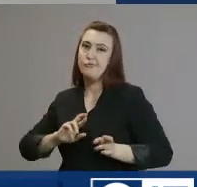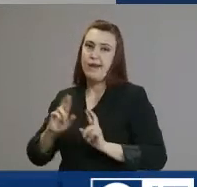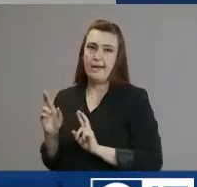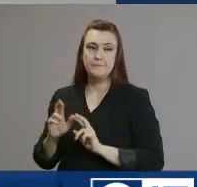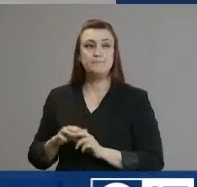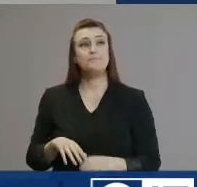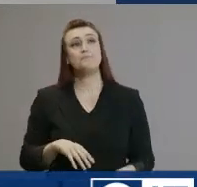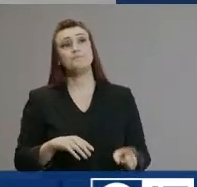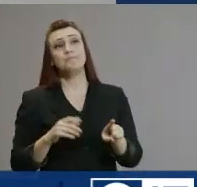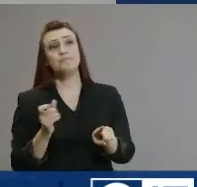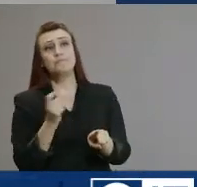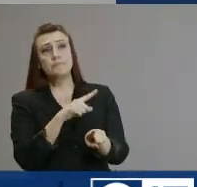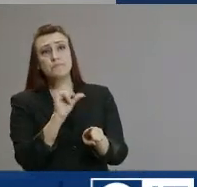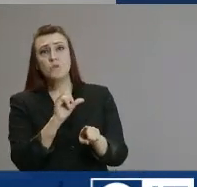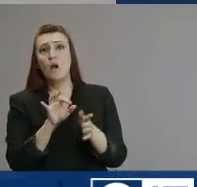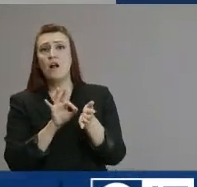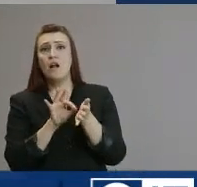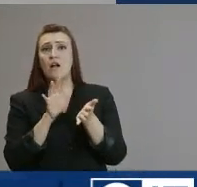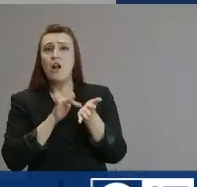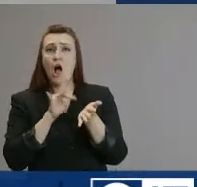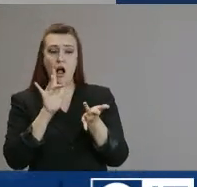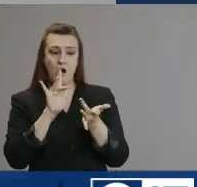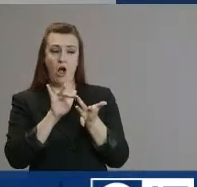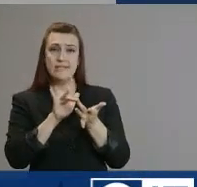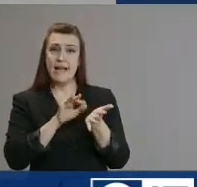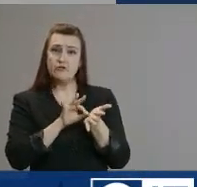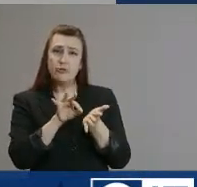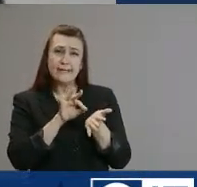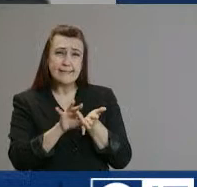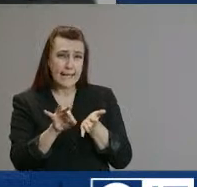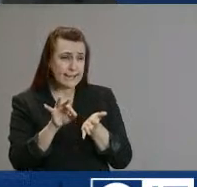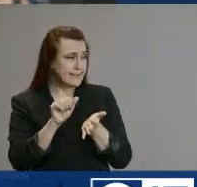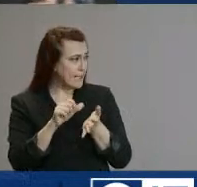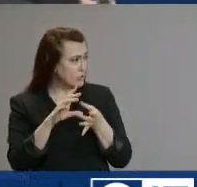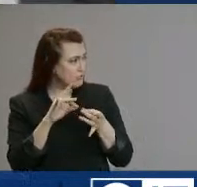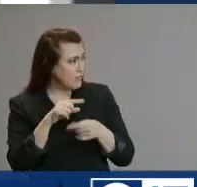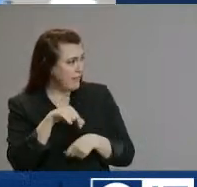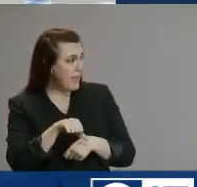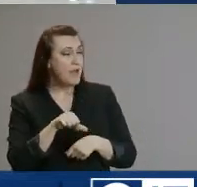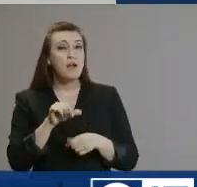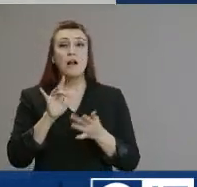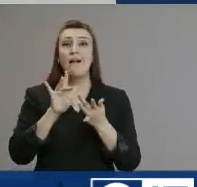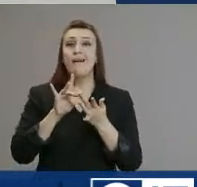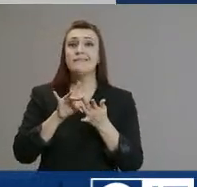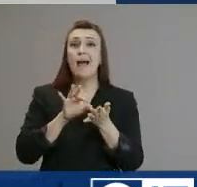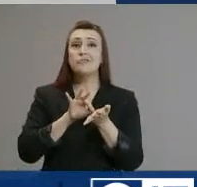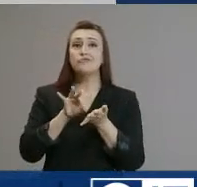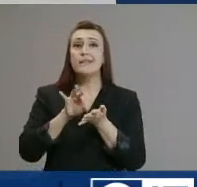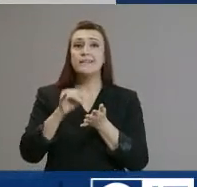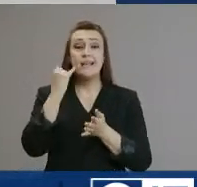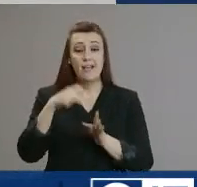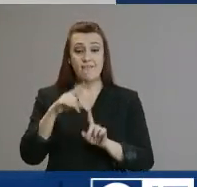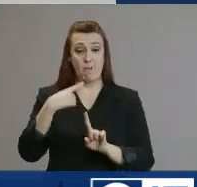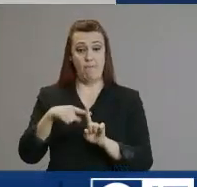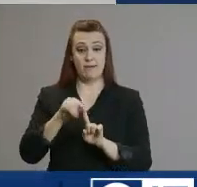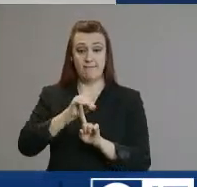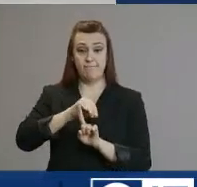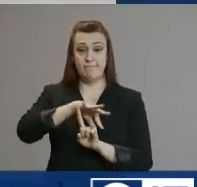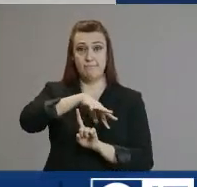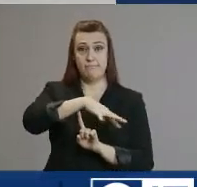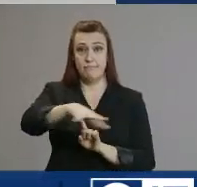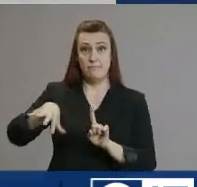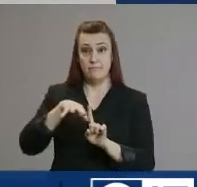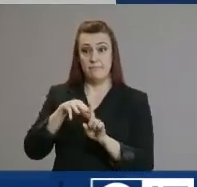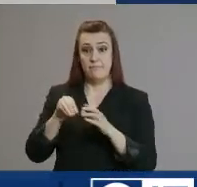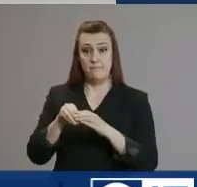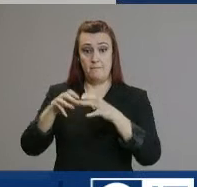I want to ask that one. Please. So for contact tracing, Arizona, our local counties are the boots on the ground, and so they are the